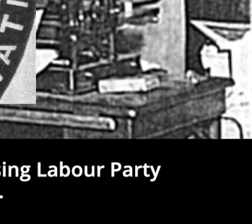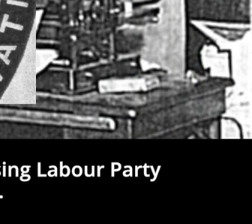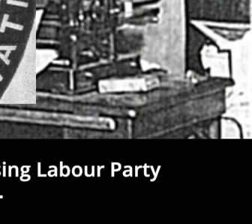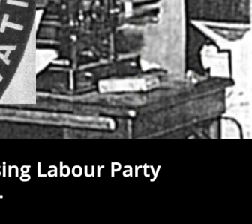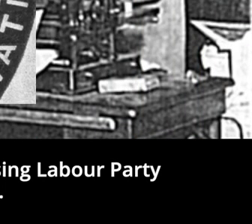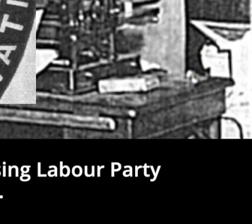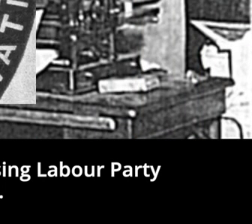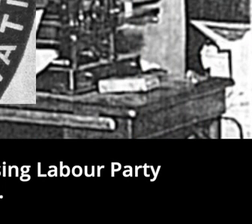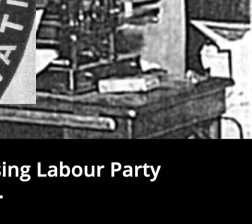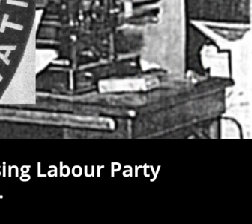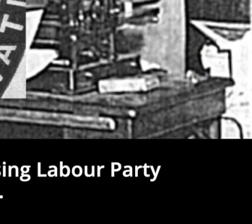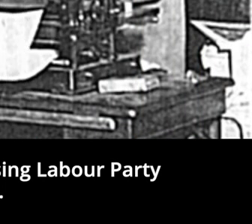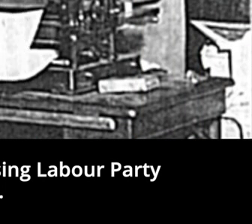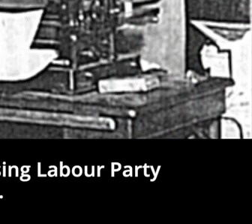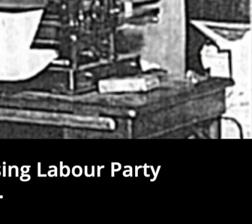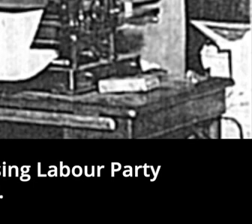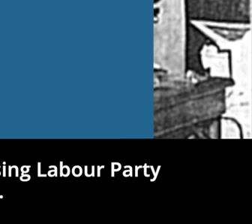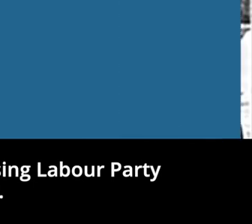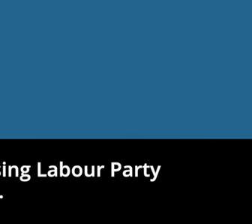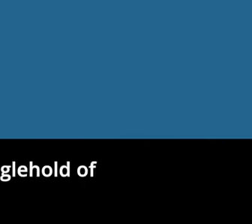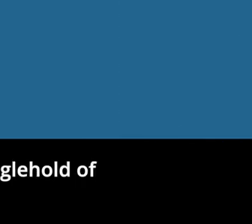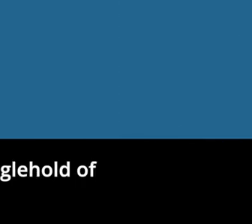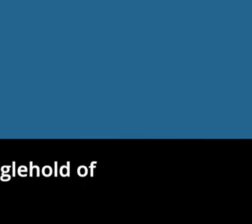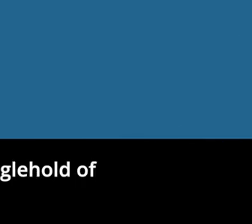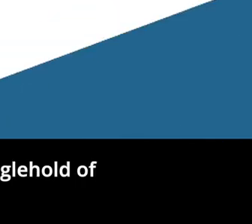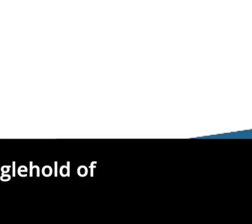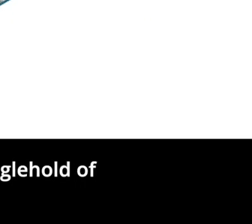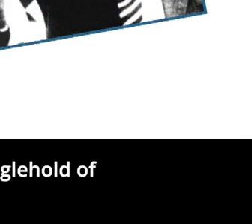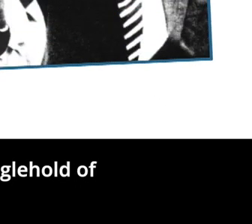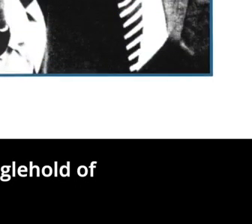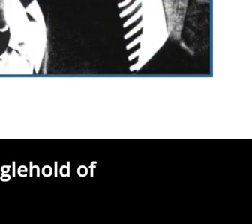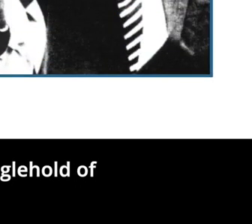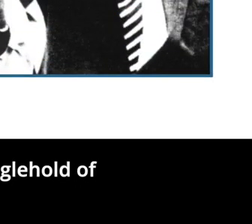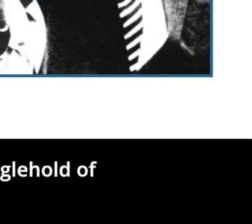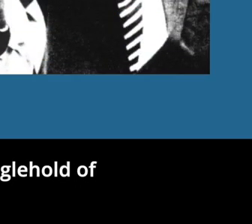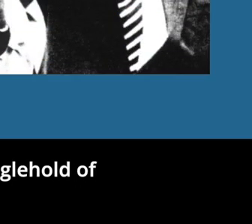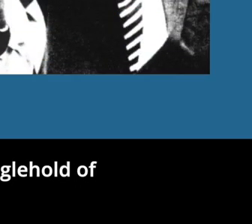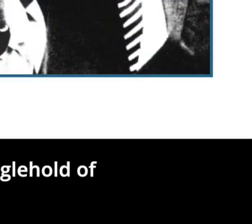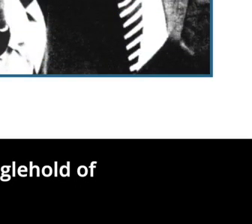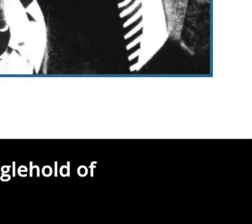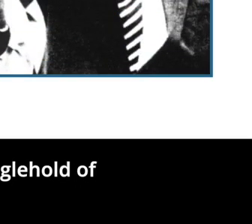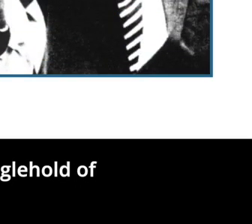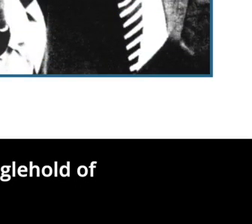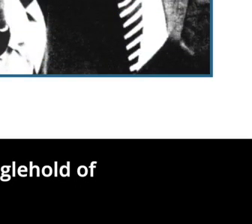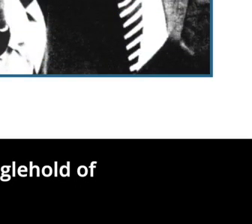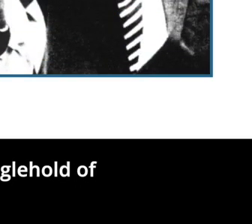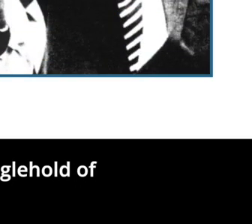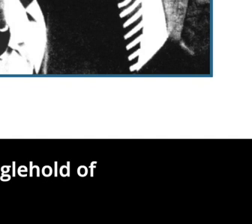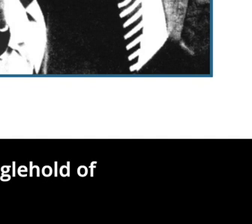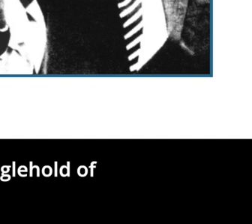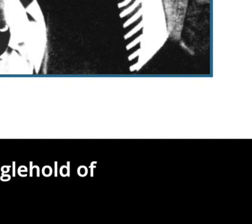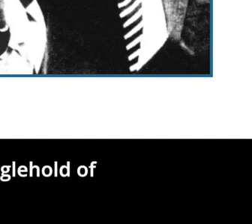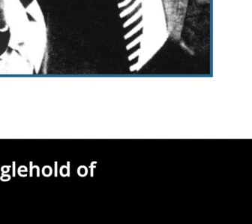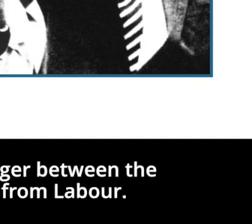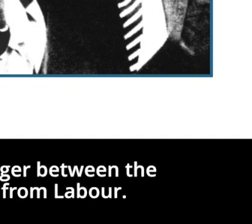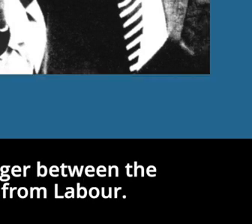Labour Party, and by the 1950s had been almost extinguished. Successive waves of revival gradually weakened the stranglehold of the Conservative and